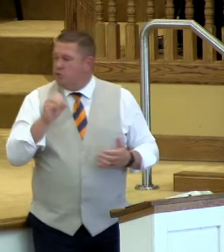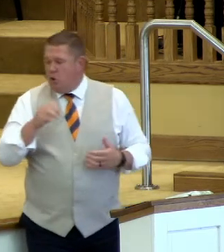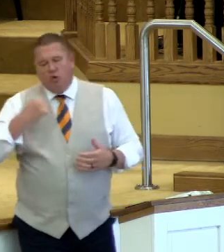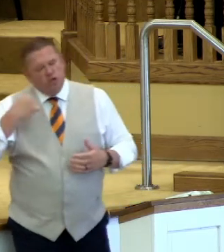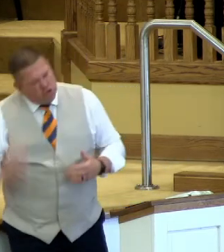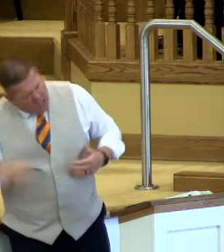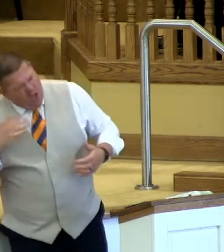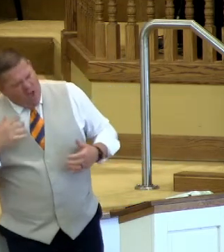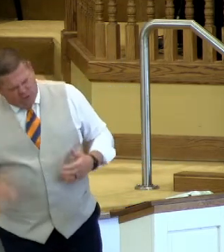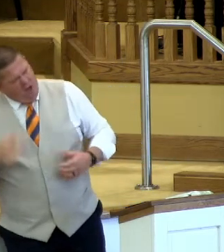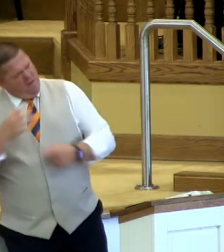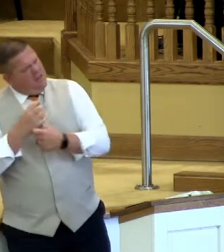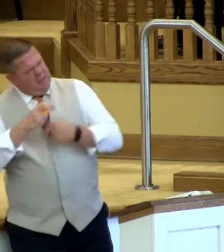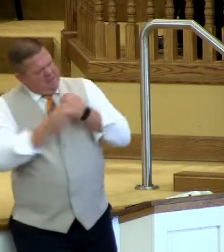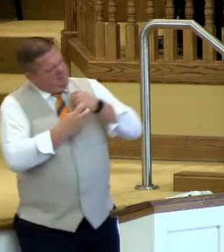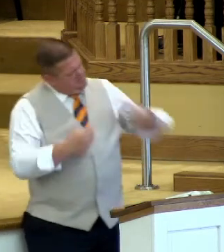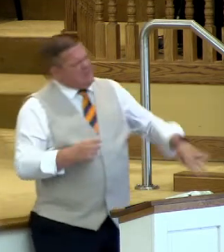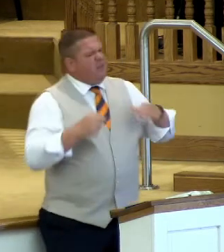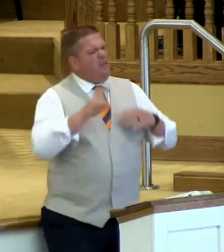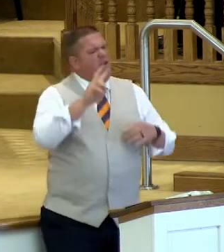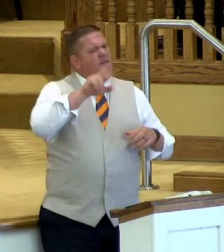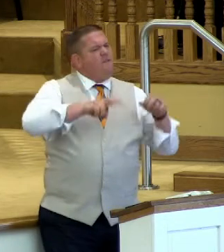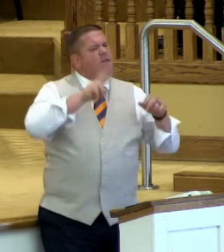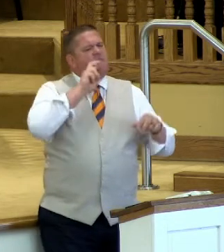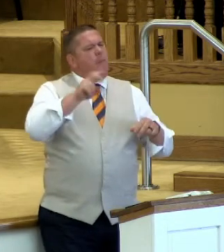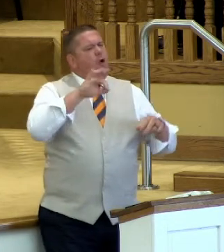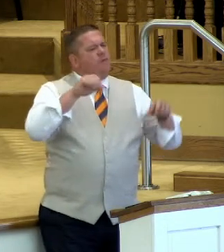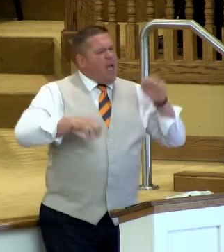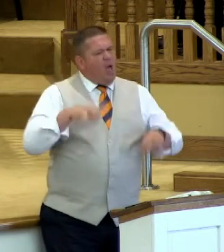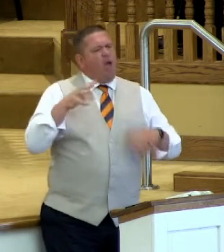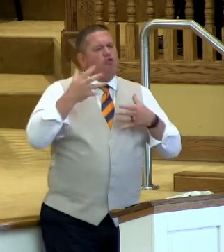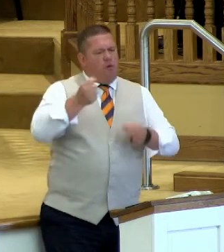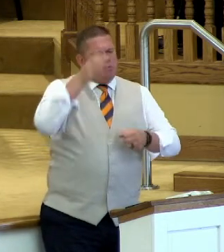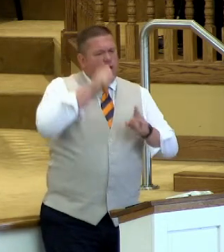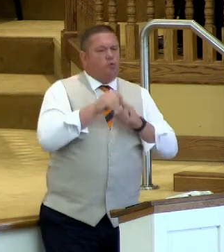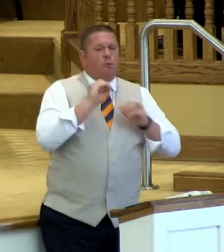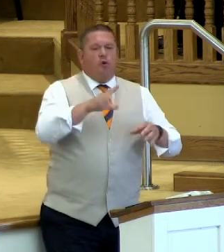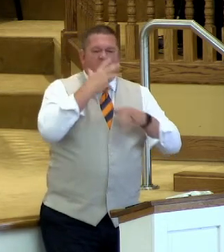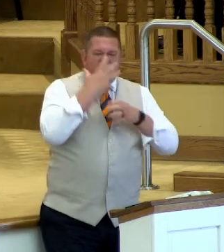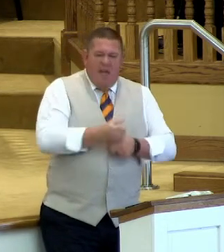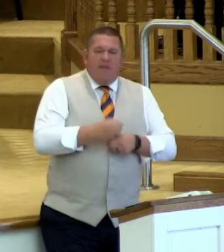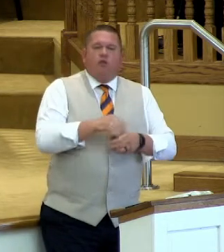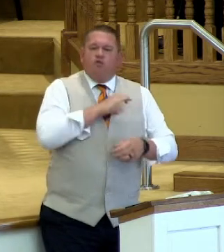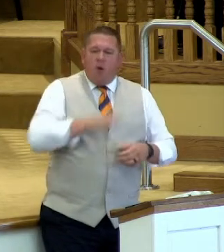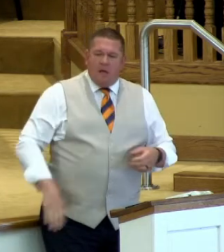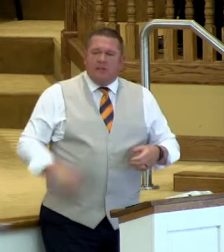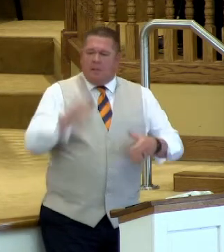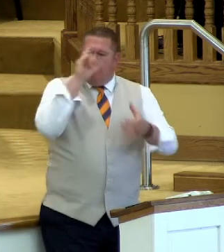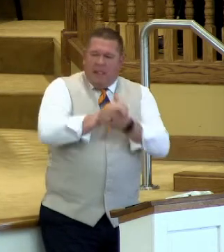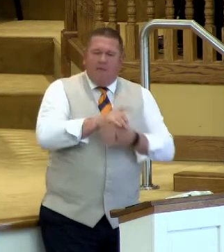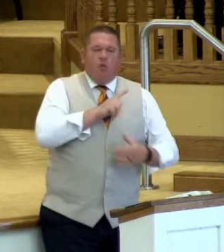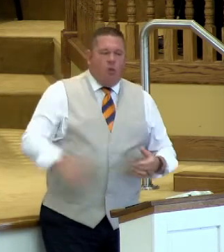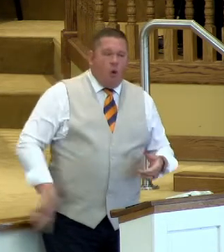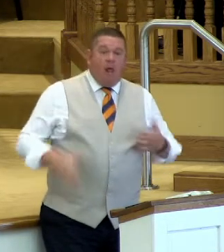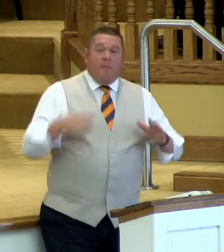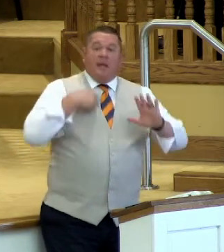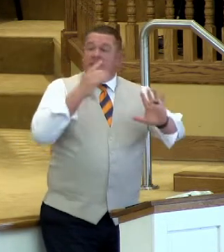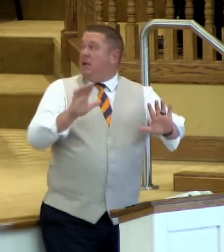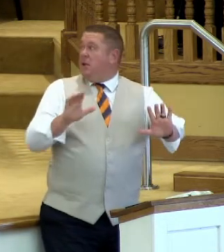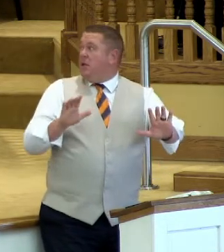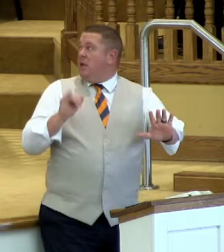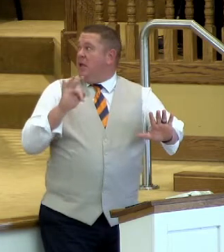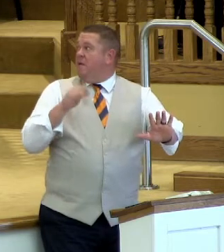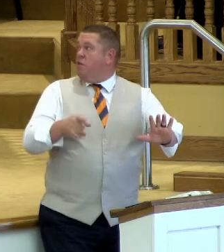So shake off the snake of doubt, the viper of doubt, and to trust God's word and put your faith in Christ and believe in the Lord. And let me just say really